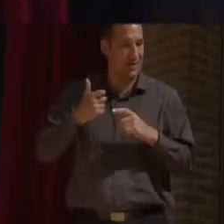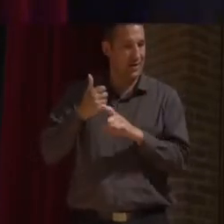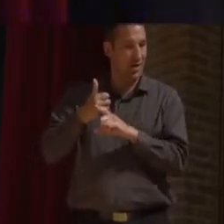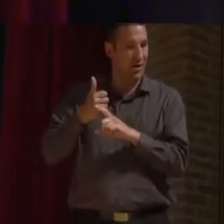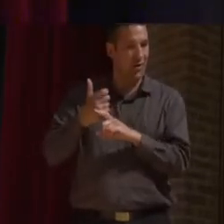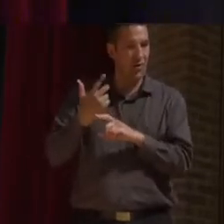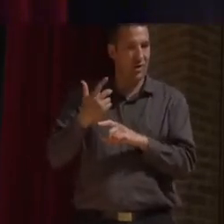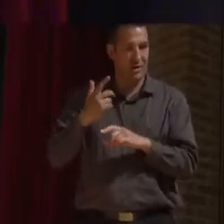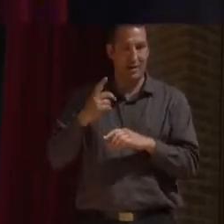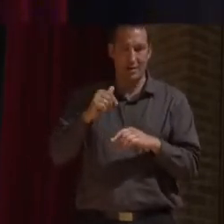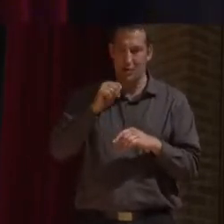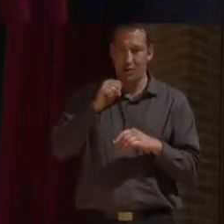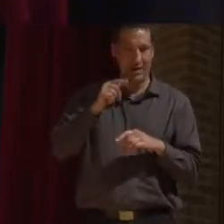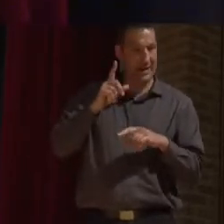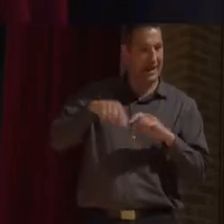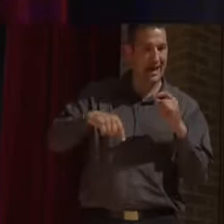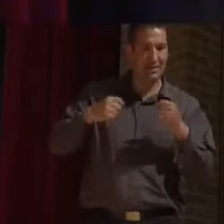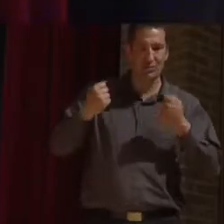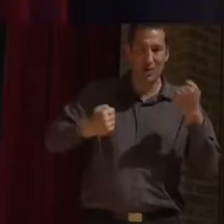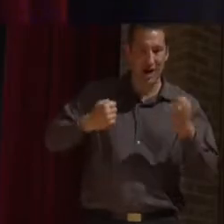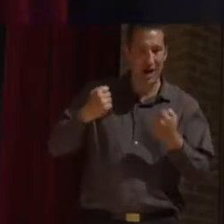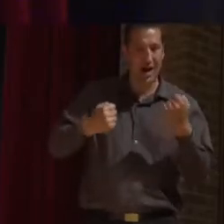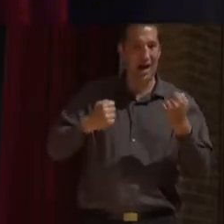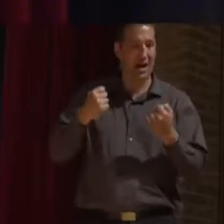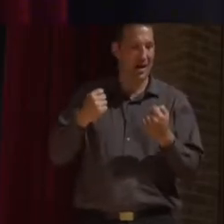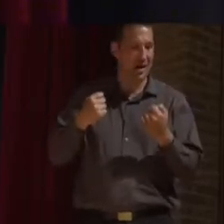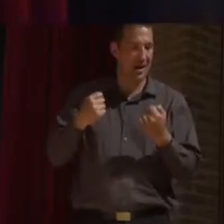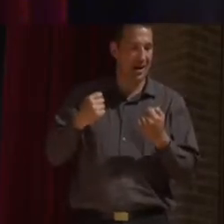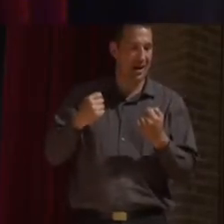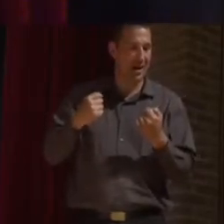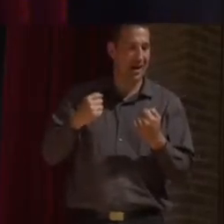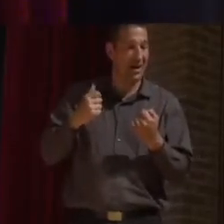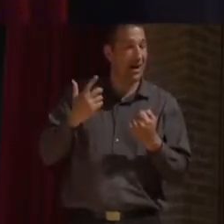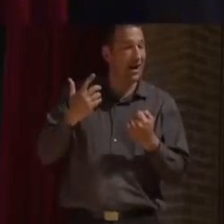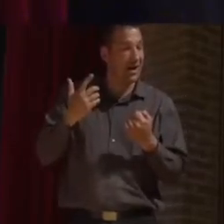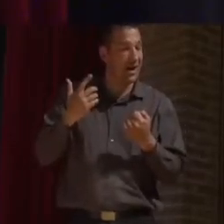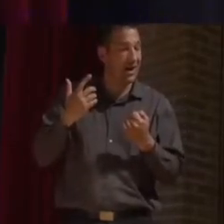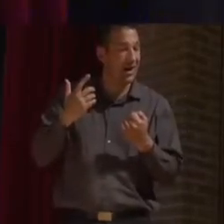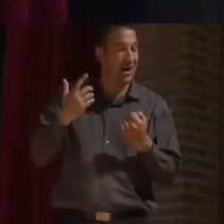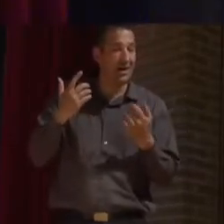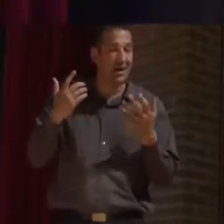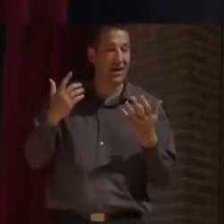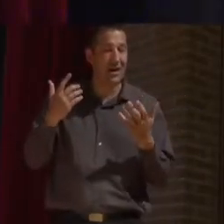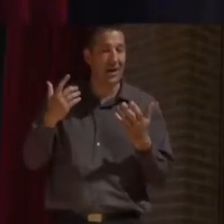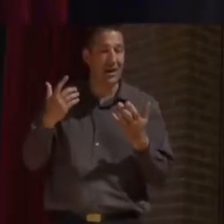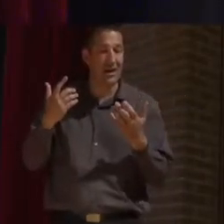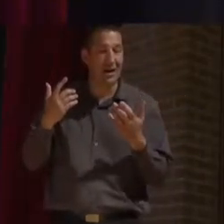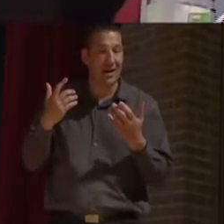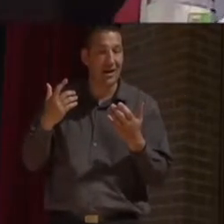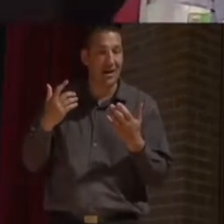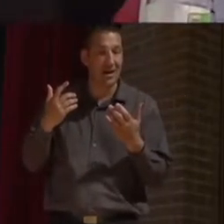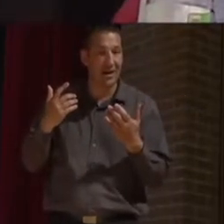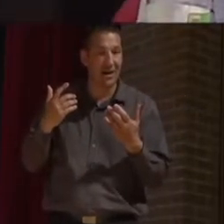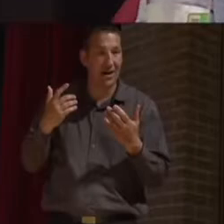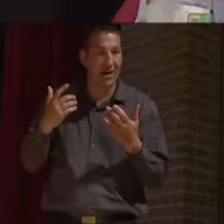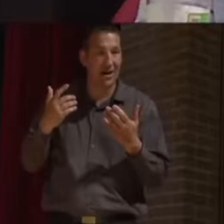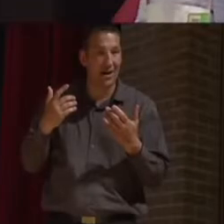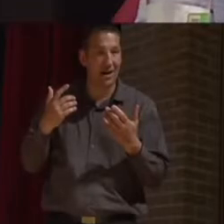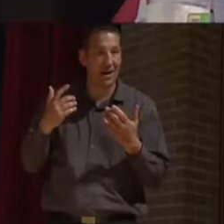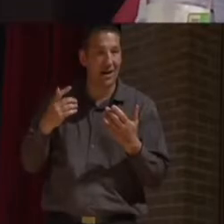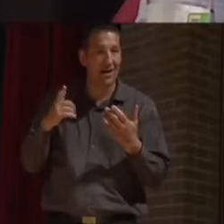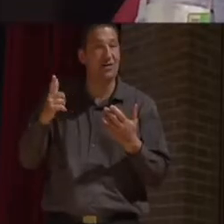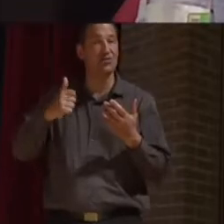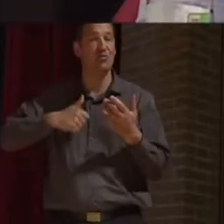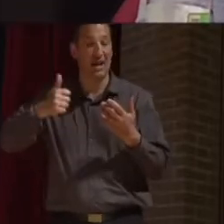still don't have the ability to drive. And so, whether that's learning how to navigate public transportation